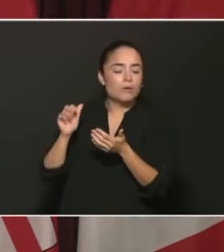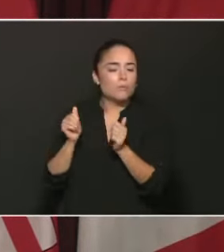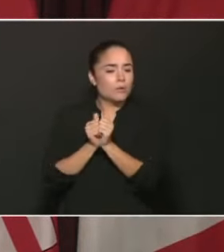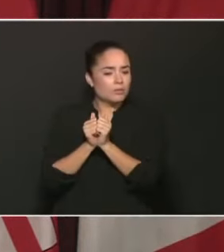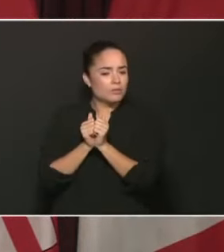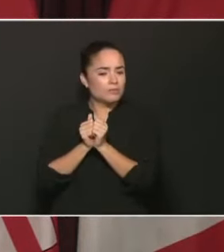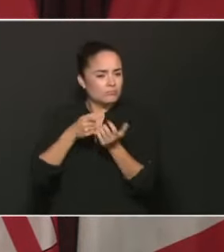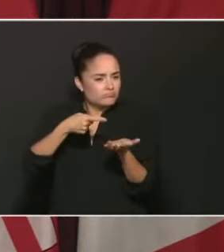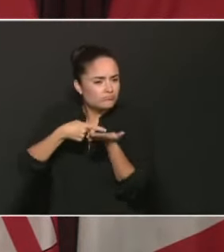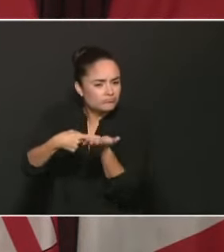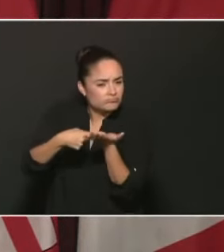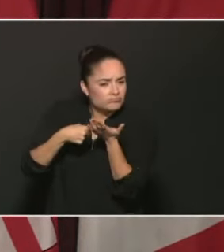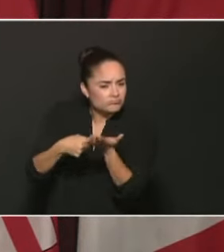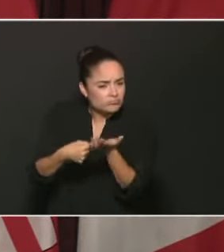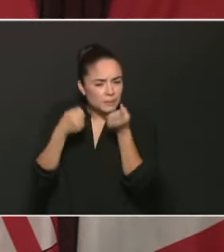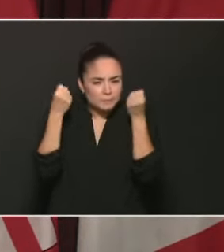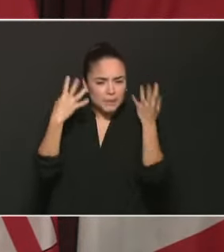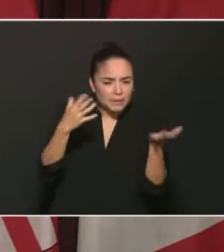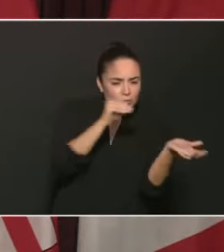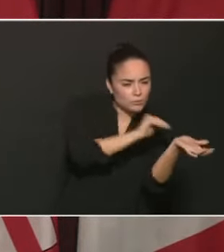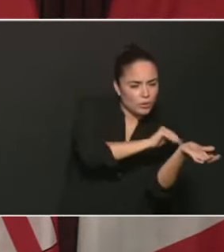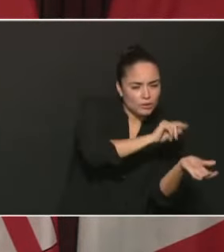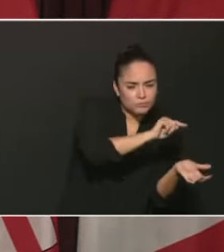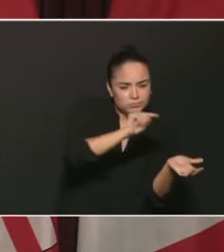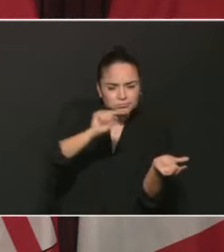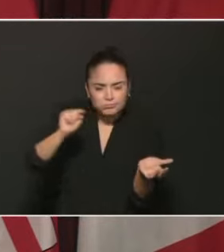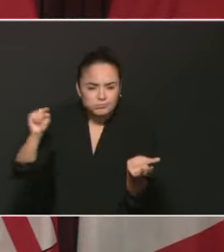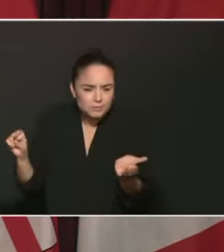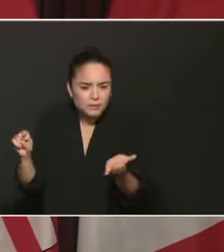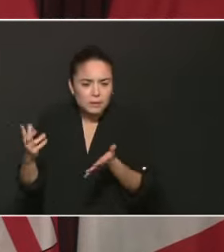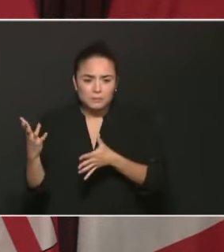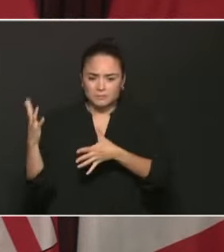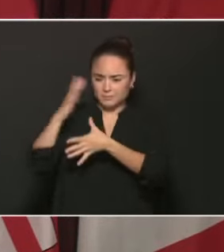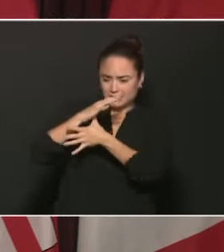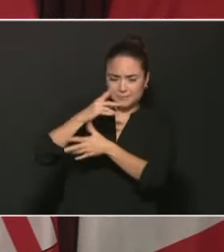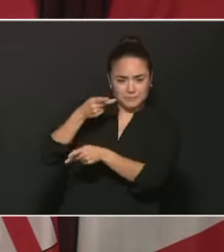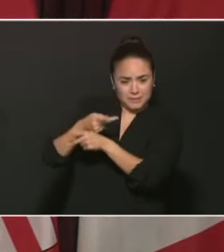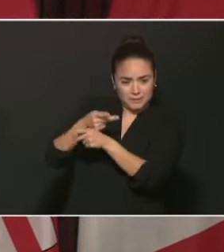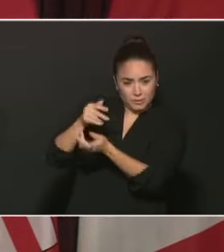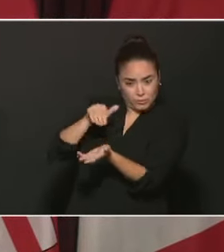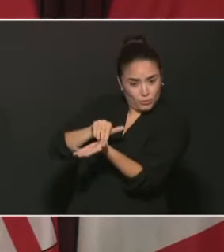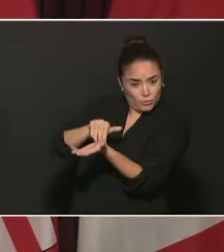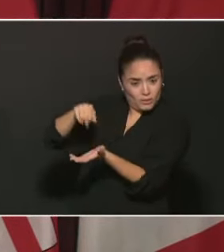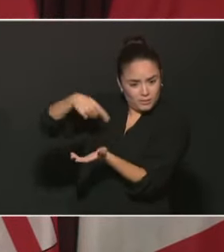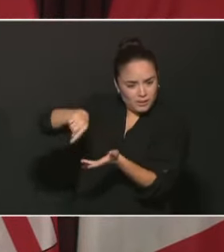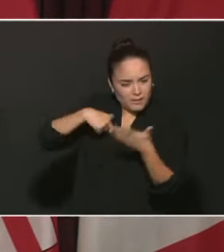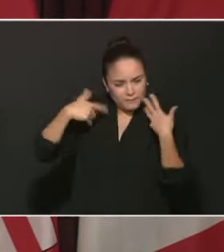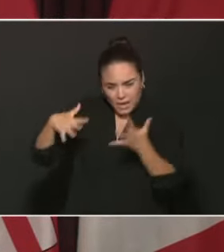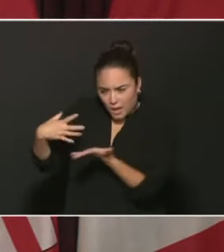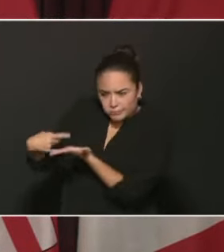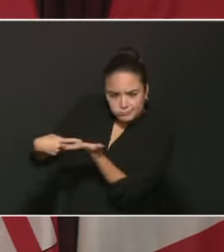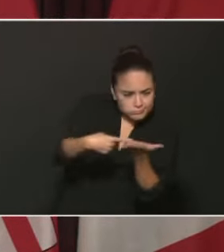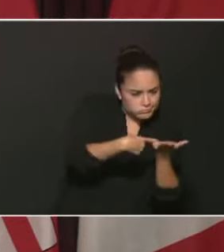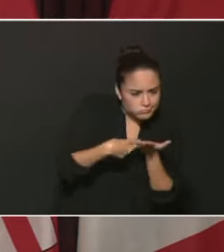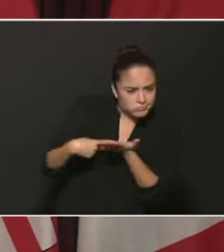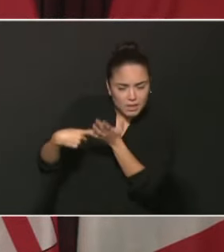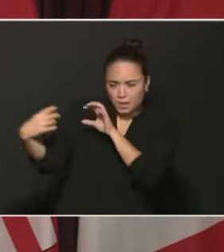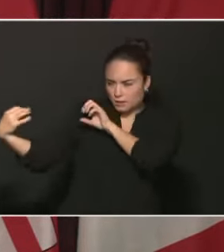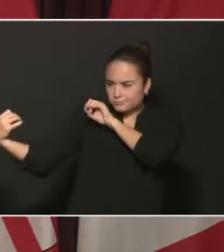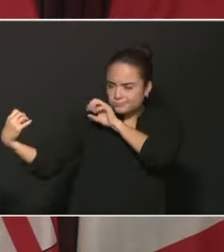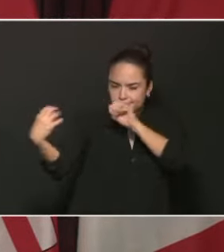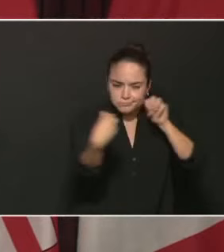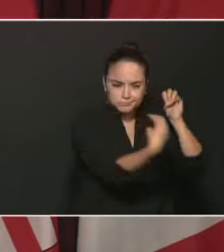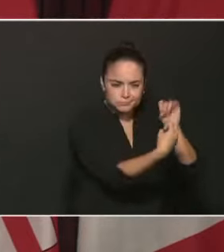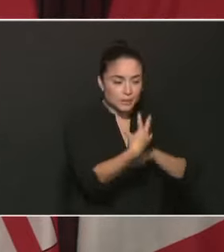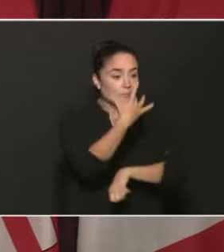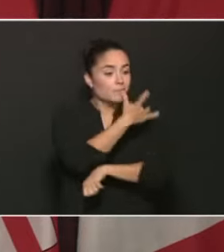partners across primary care across Ontario. And it's a consistent voice we've heard from patients that they want to be seen,